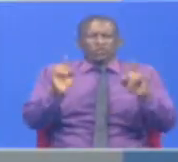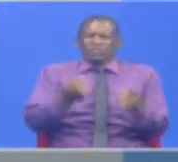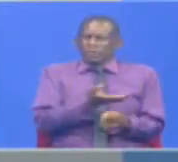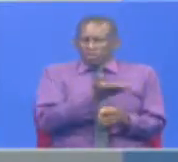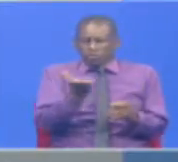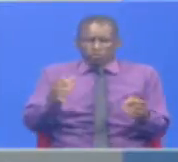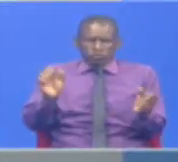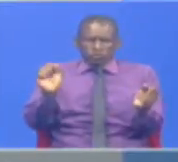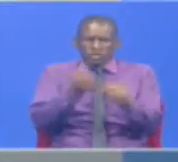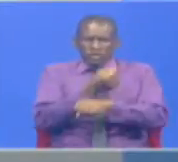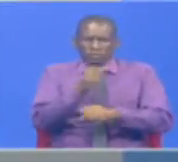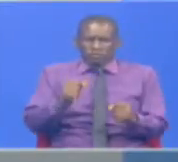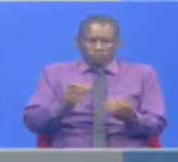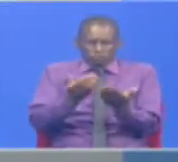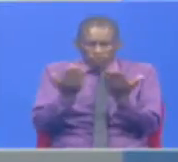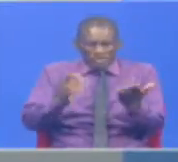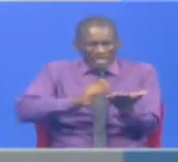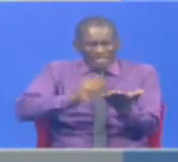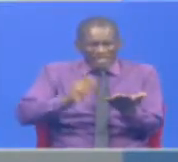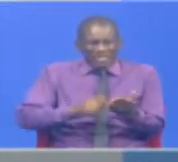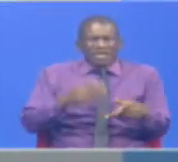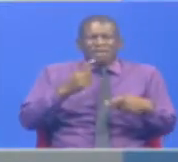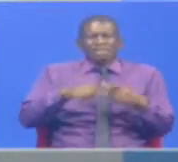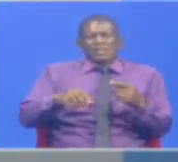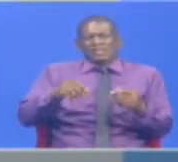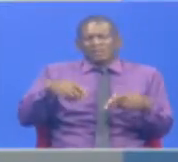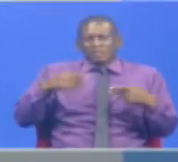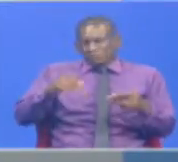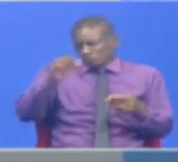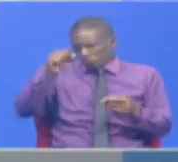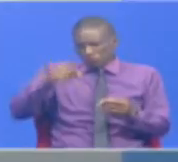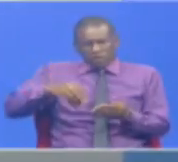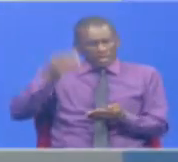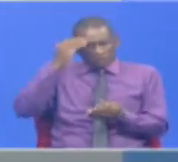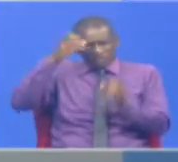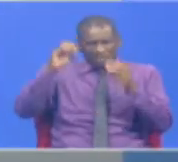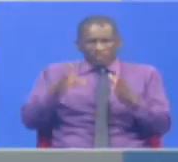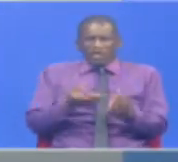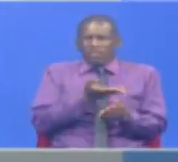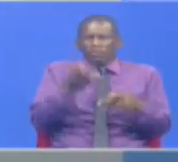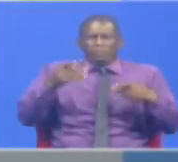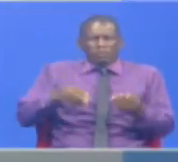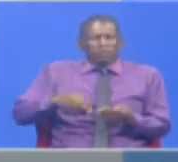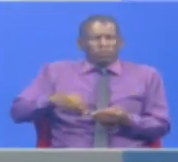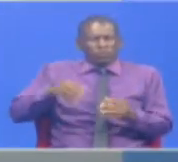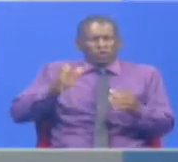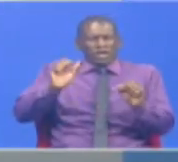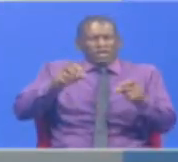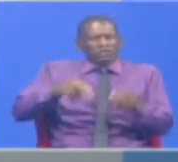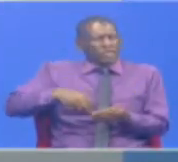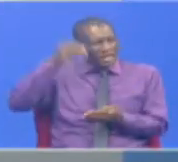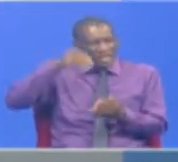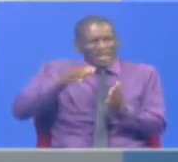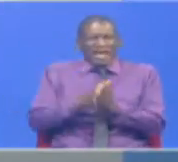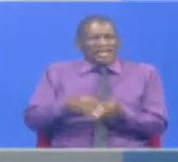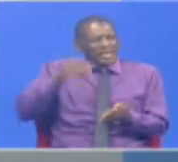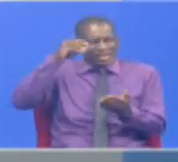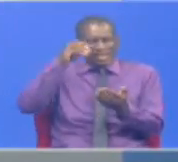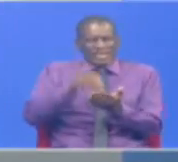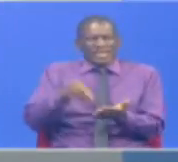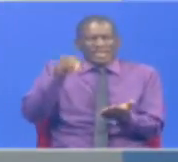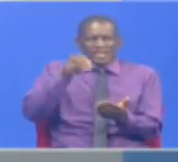cannot read and write, but those who cannot learn, unlearn, and relearn. Thanks for